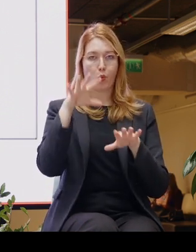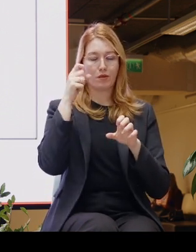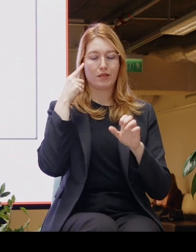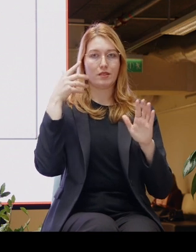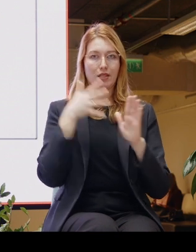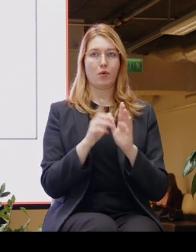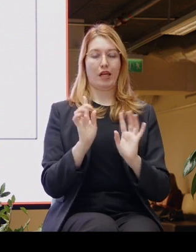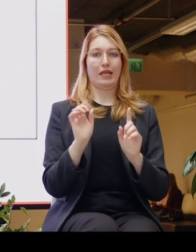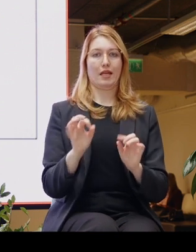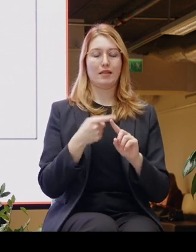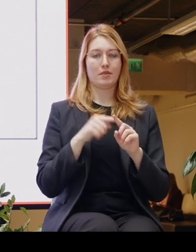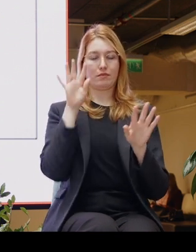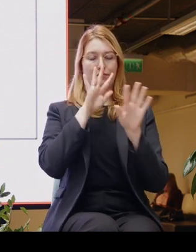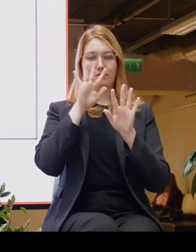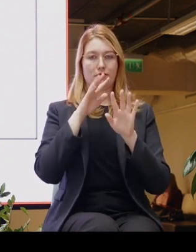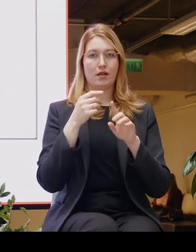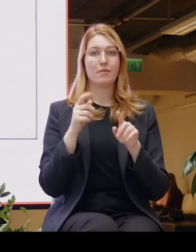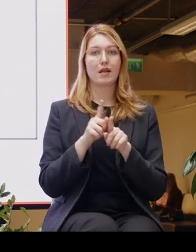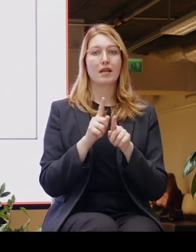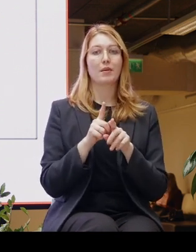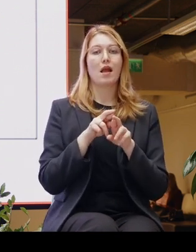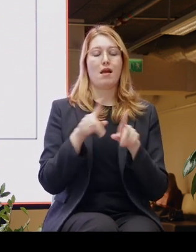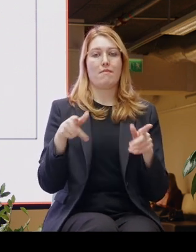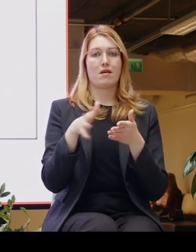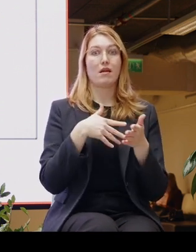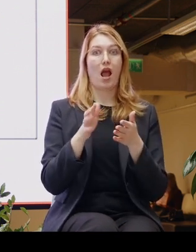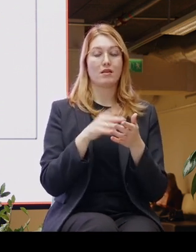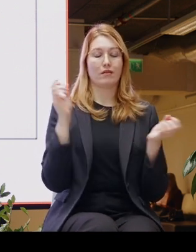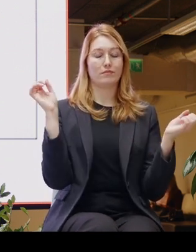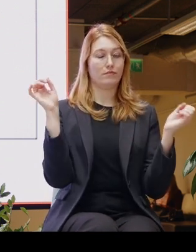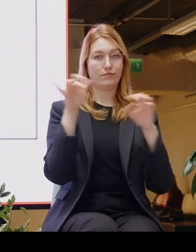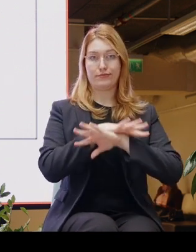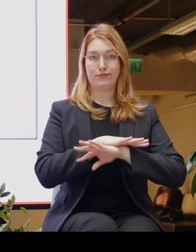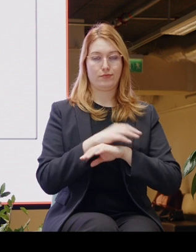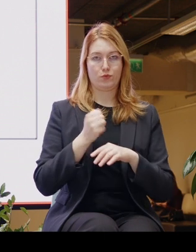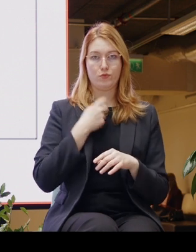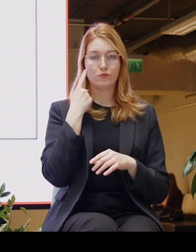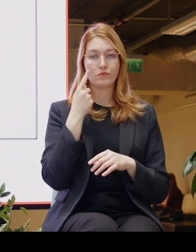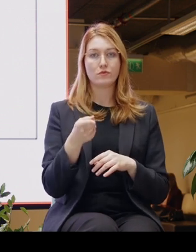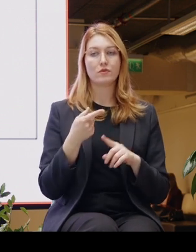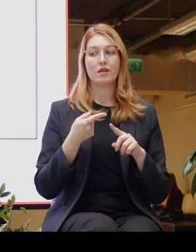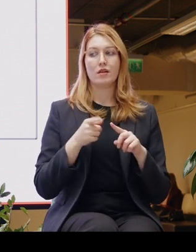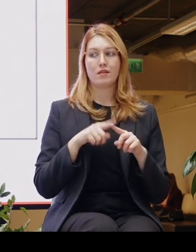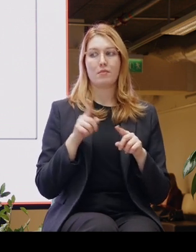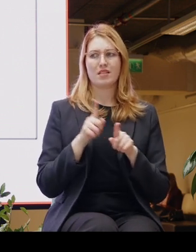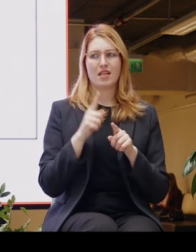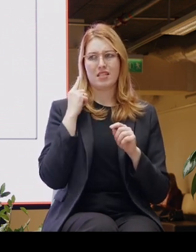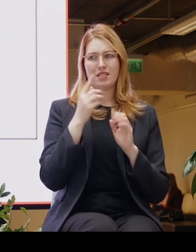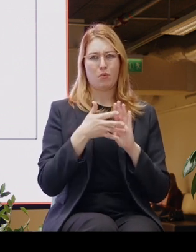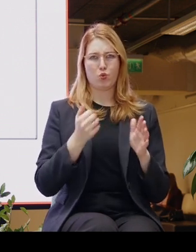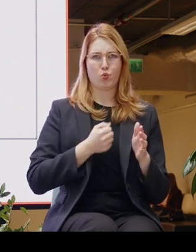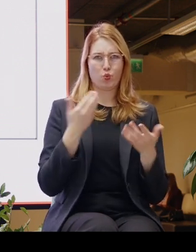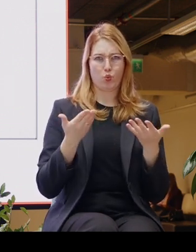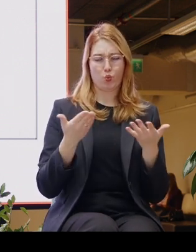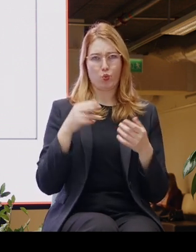are at the same color because it's very hard to see them, and on this label it's very hard to understand what